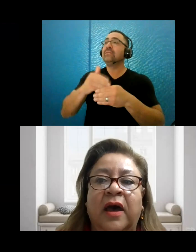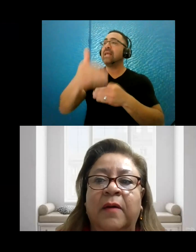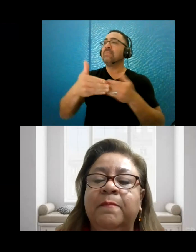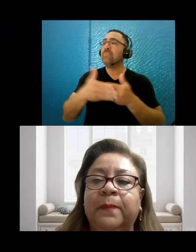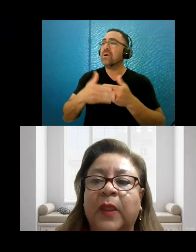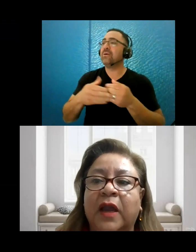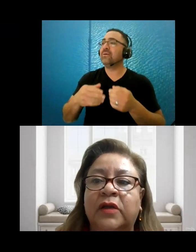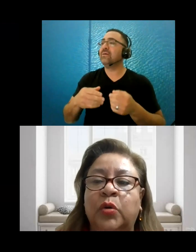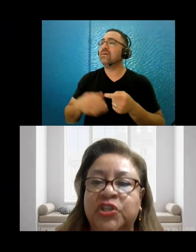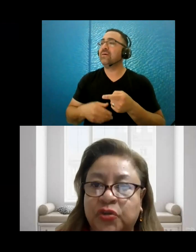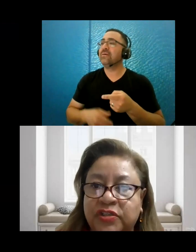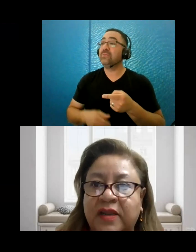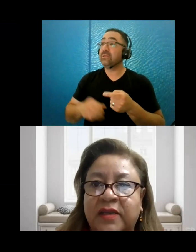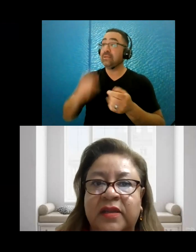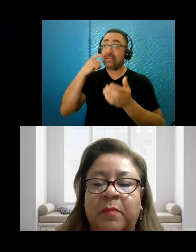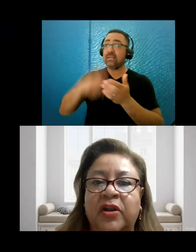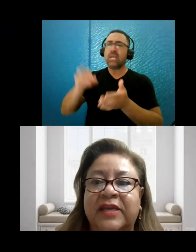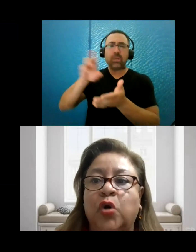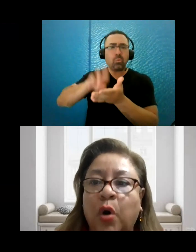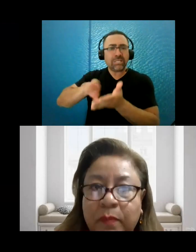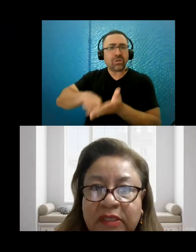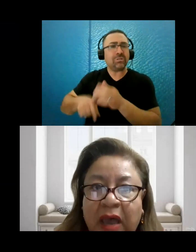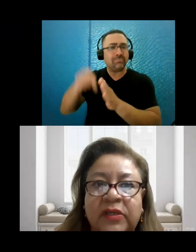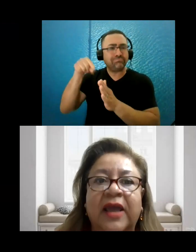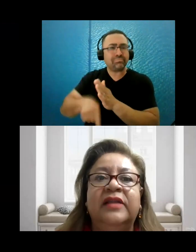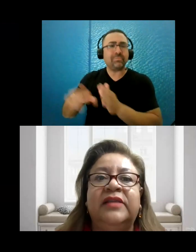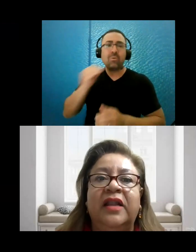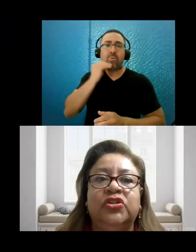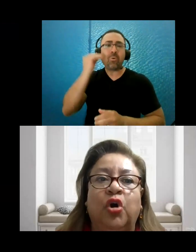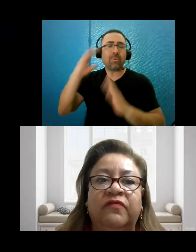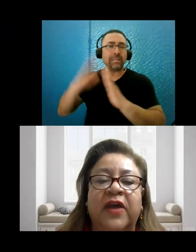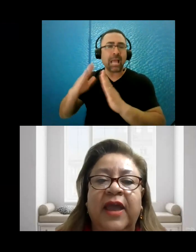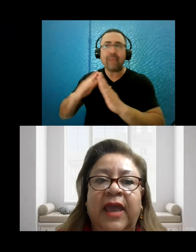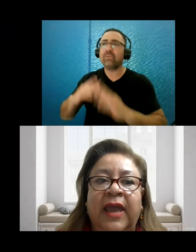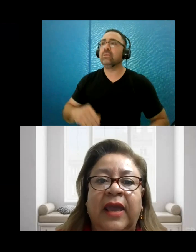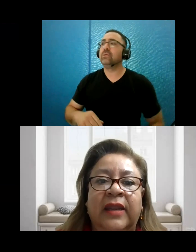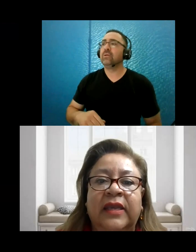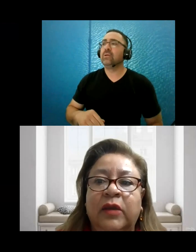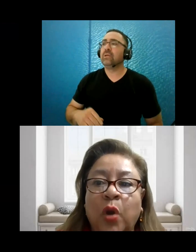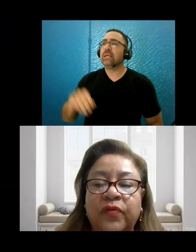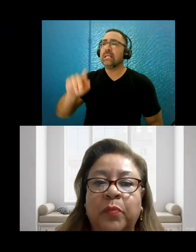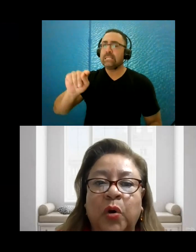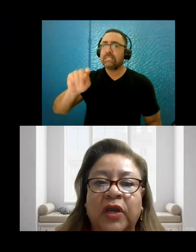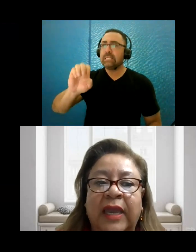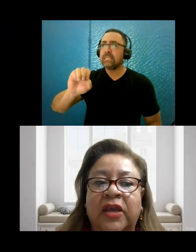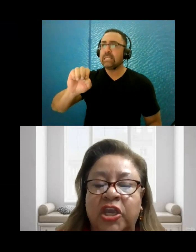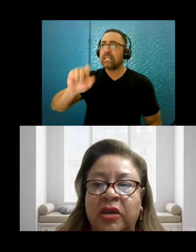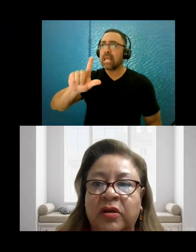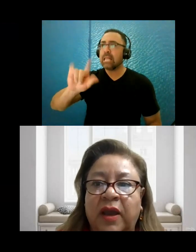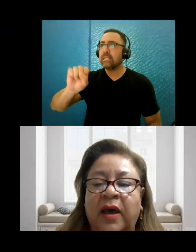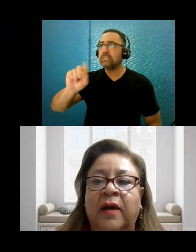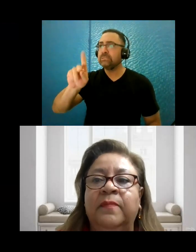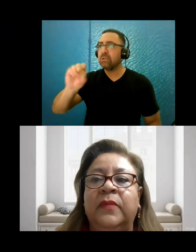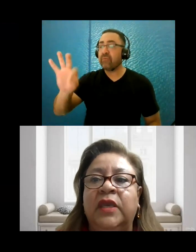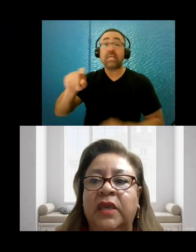the research that he did about his hometown, Telescope. And he wrote the book in a